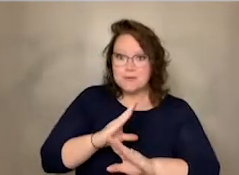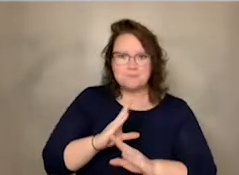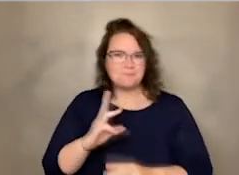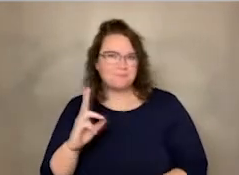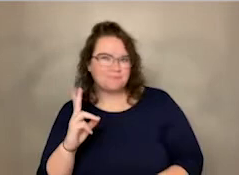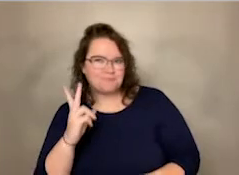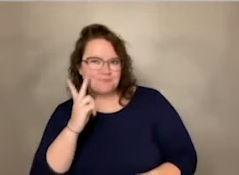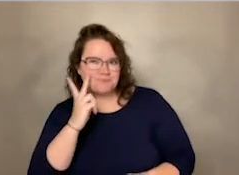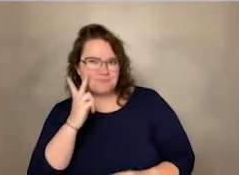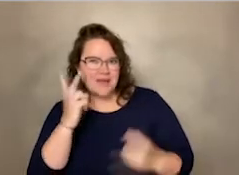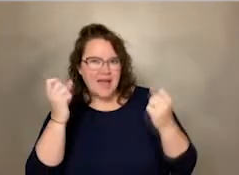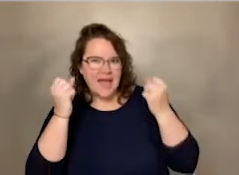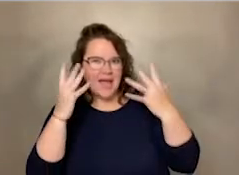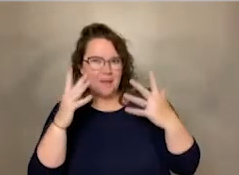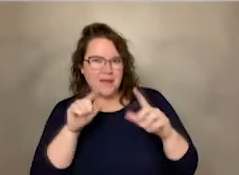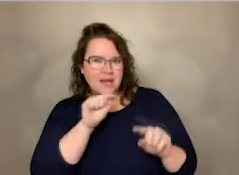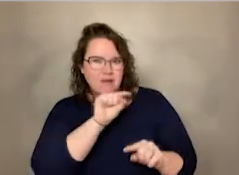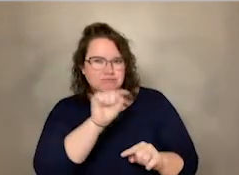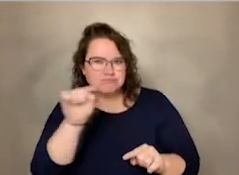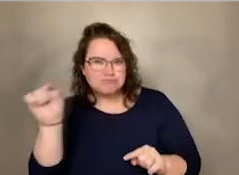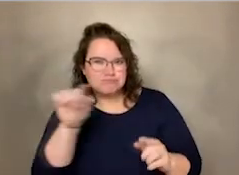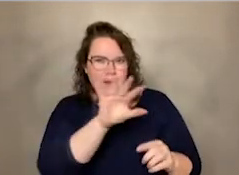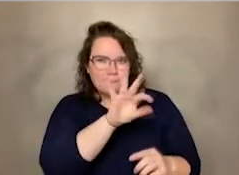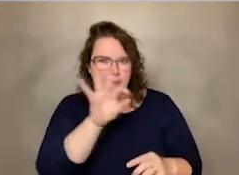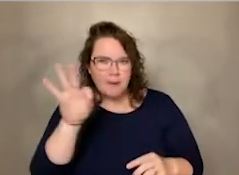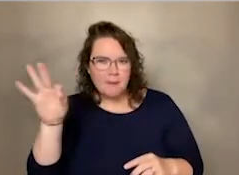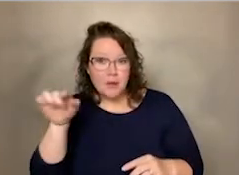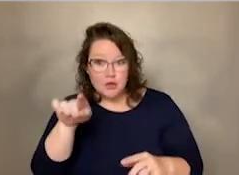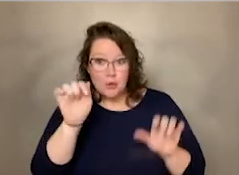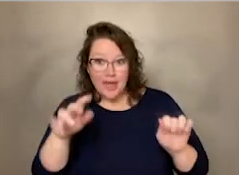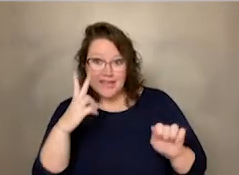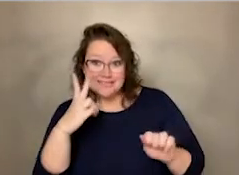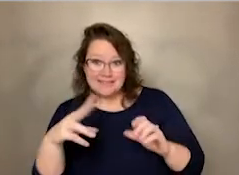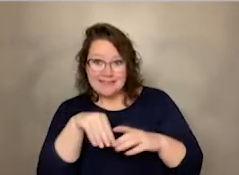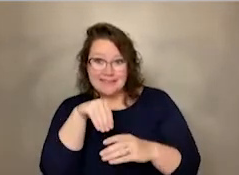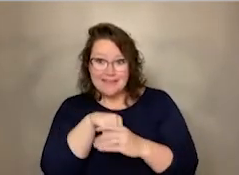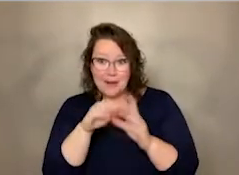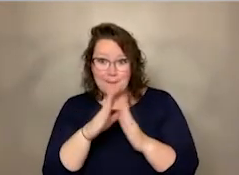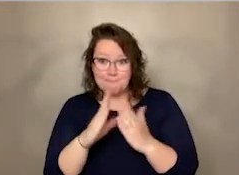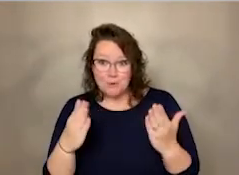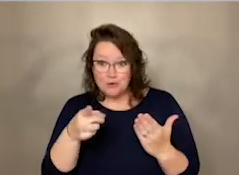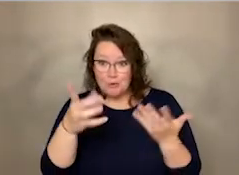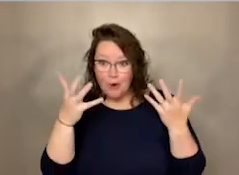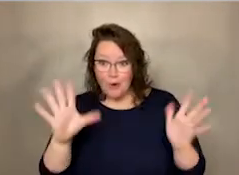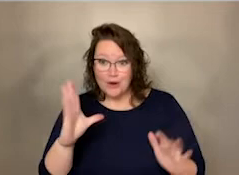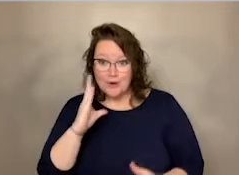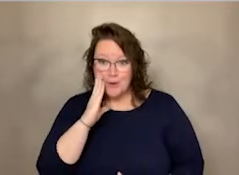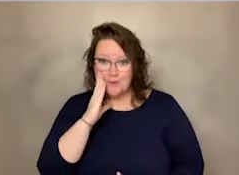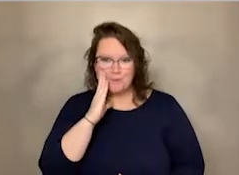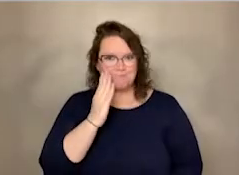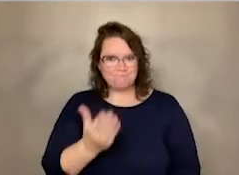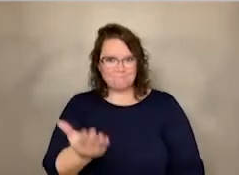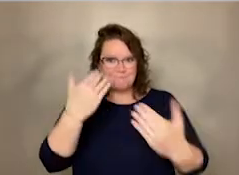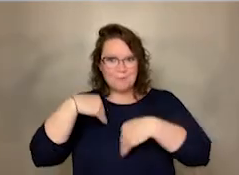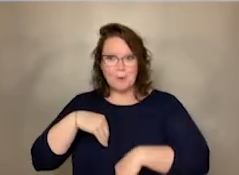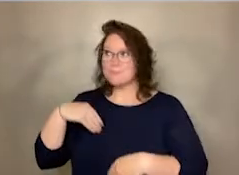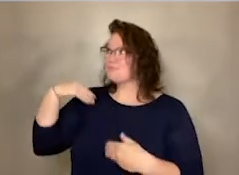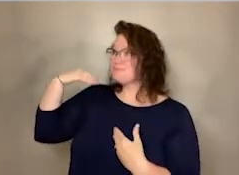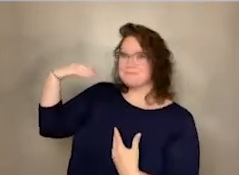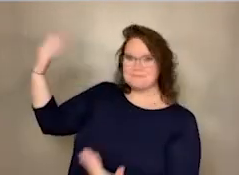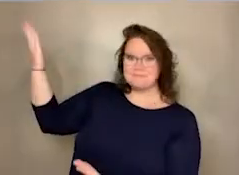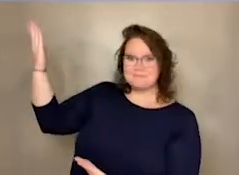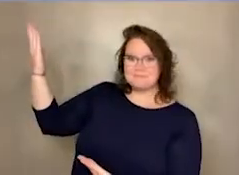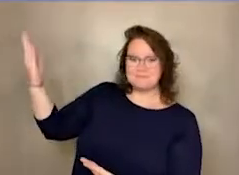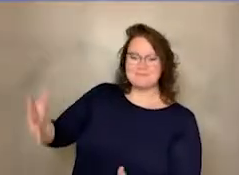many new instruments you can find along the way. Let's join Miss Columbus and Miss Memrick in the reading corner now. Take it